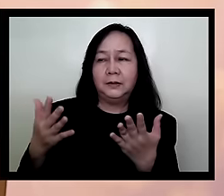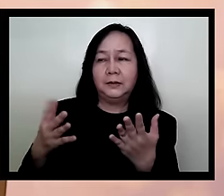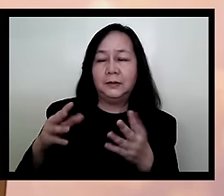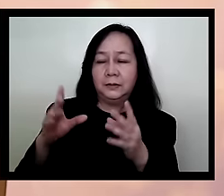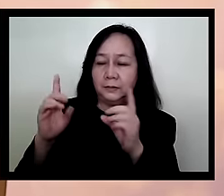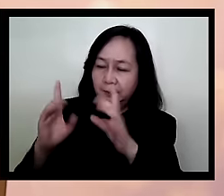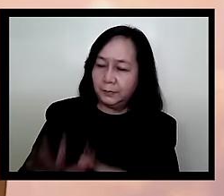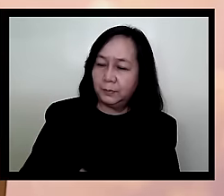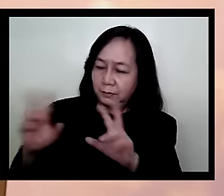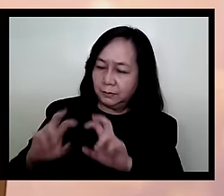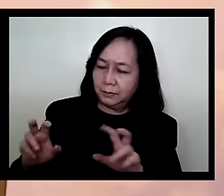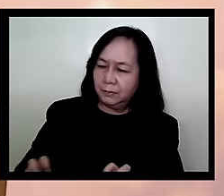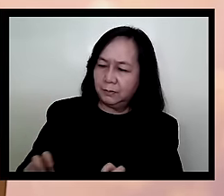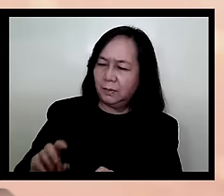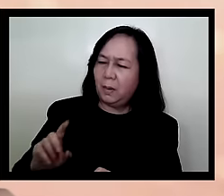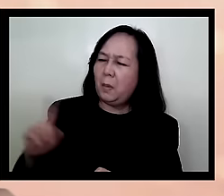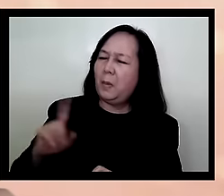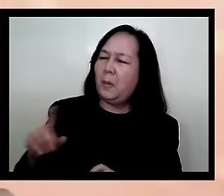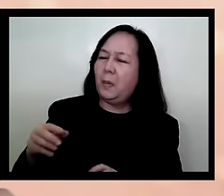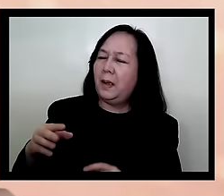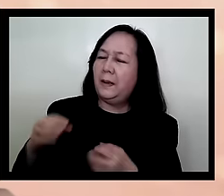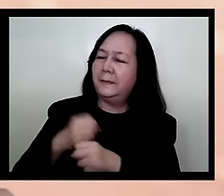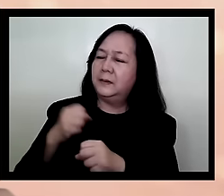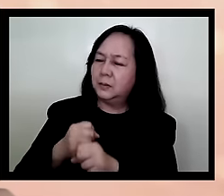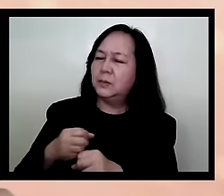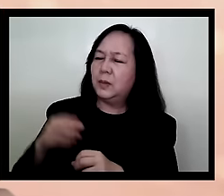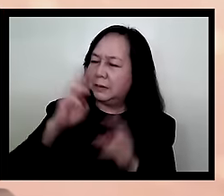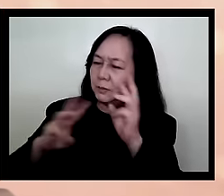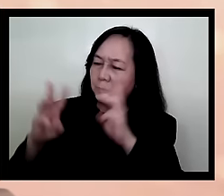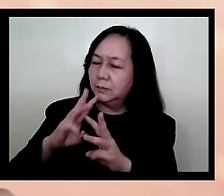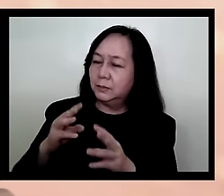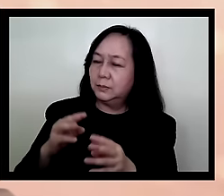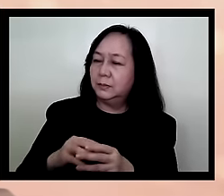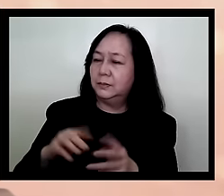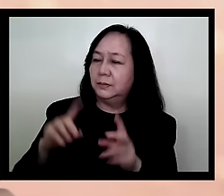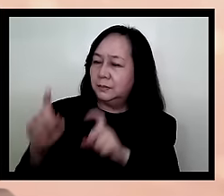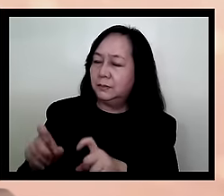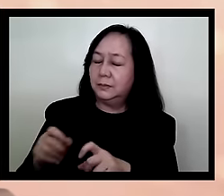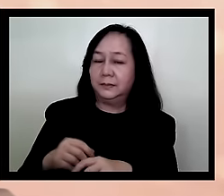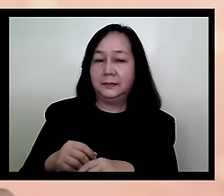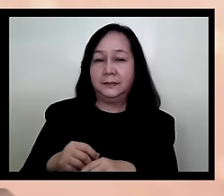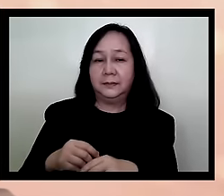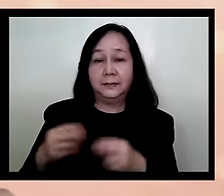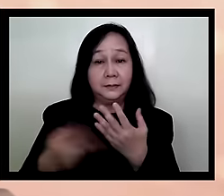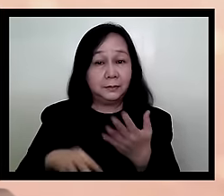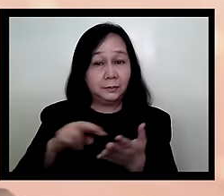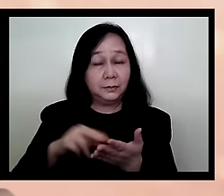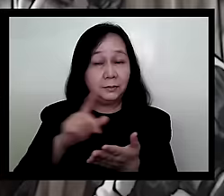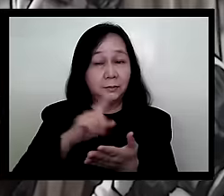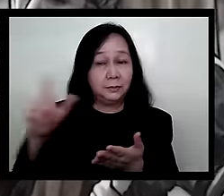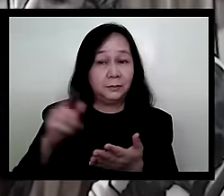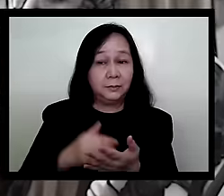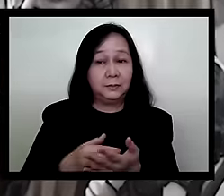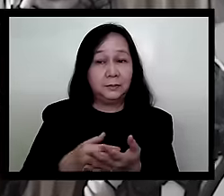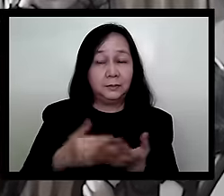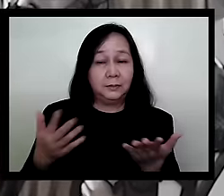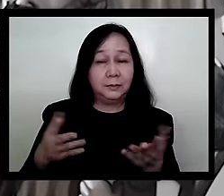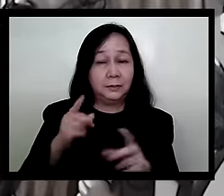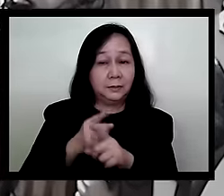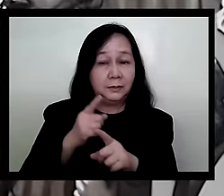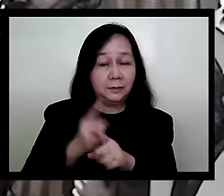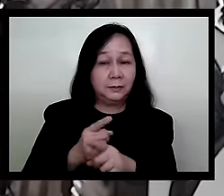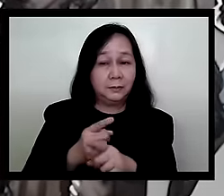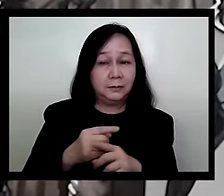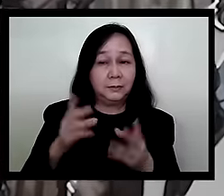keeping me anxious the Reon Lord understands the humanity of his disciples and so